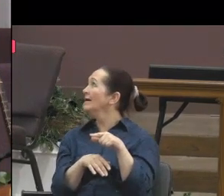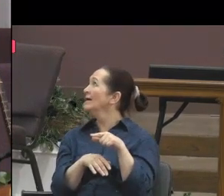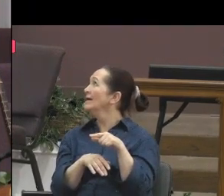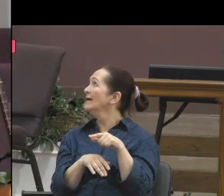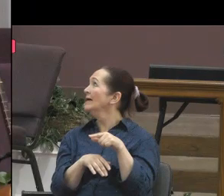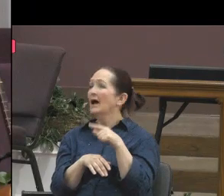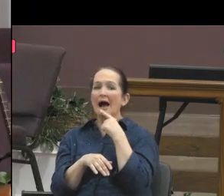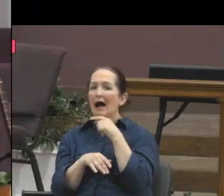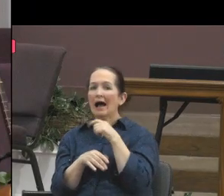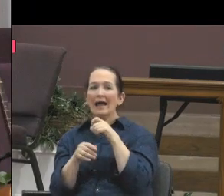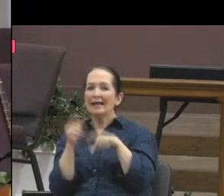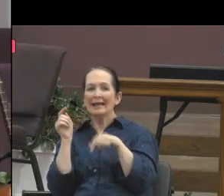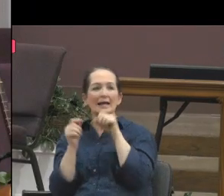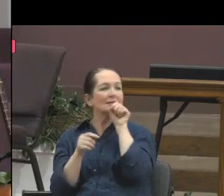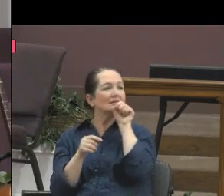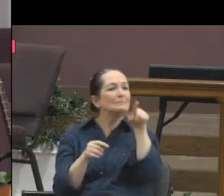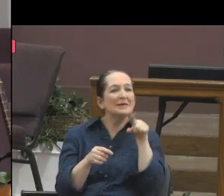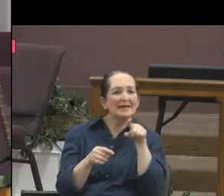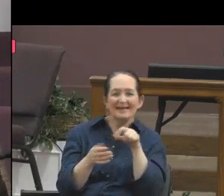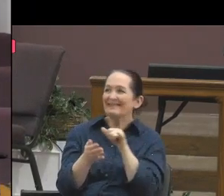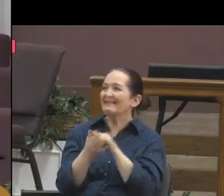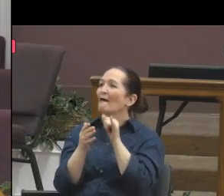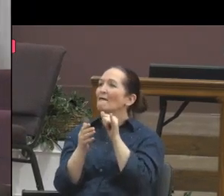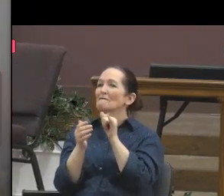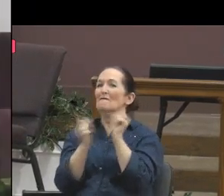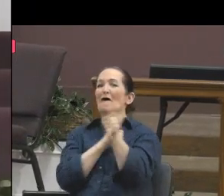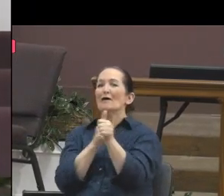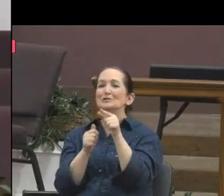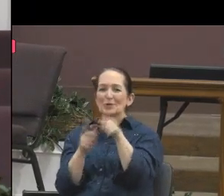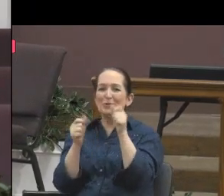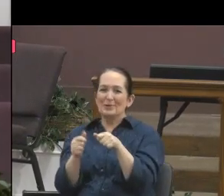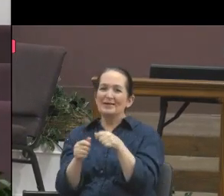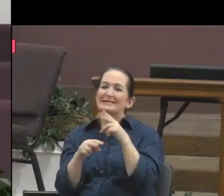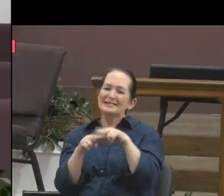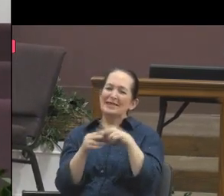I can't spit that far, so you're free to sit there anytime you want to.